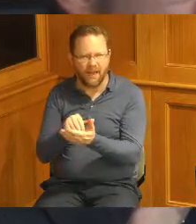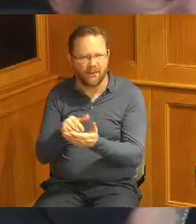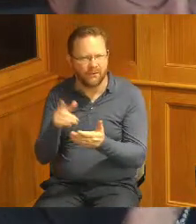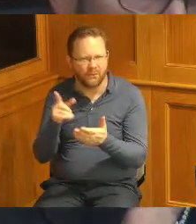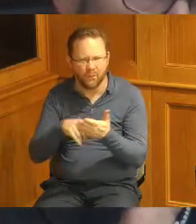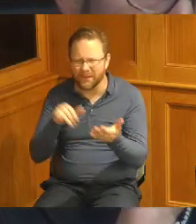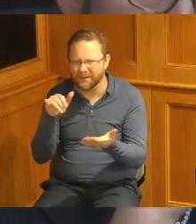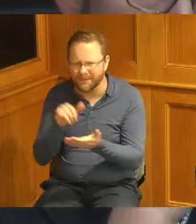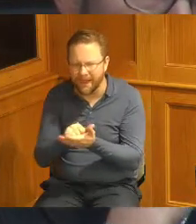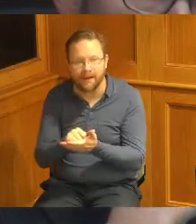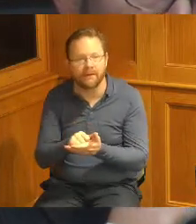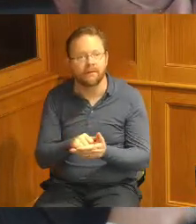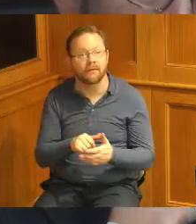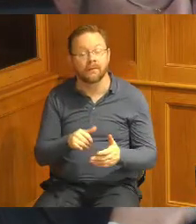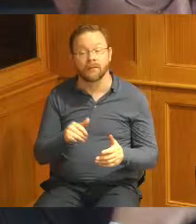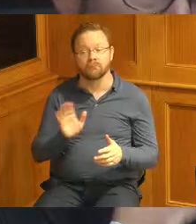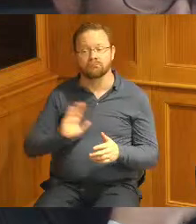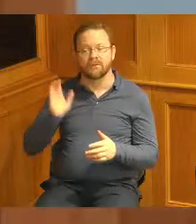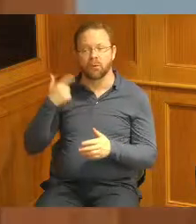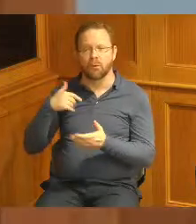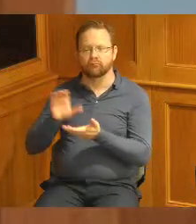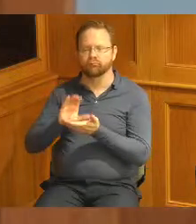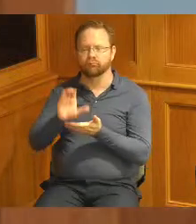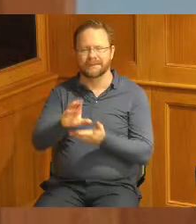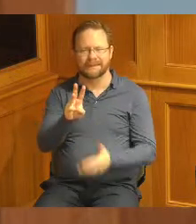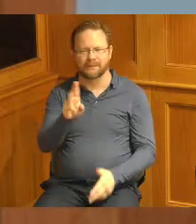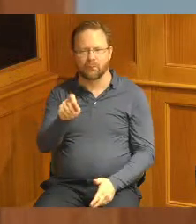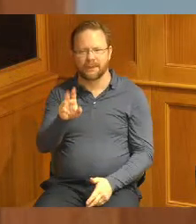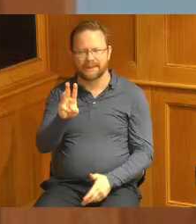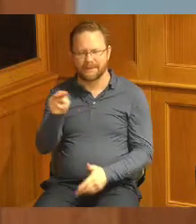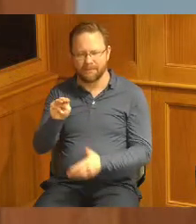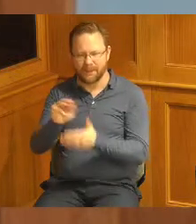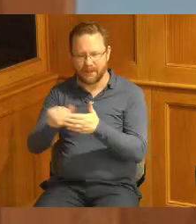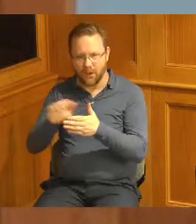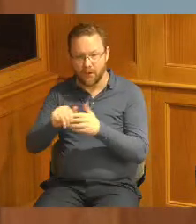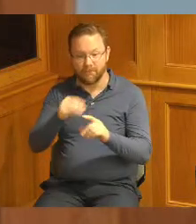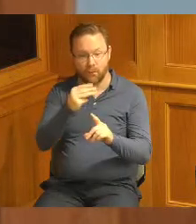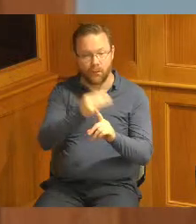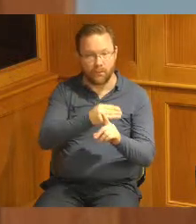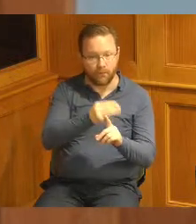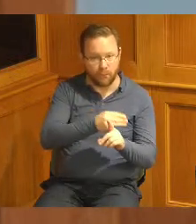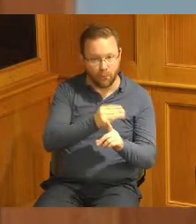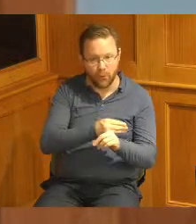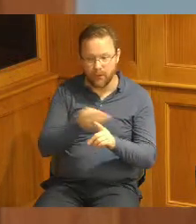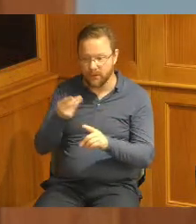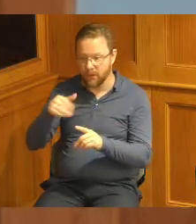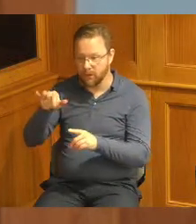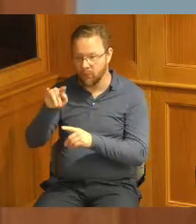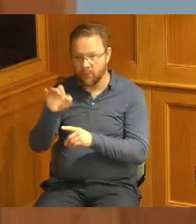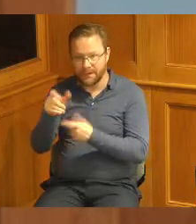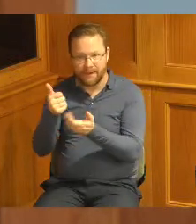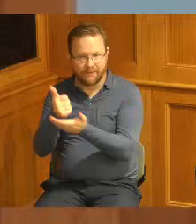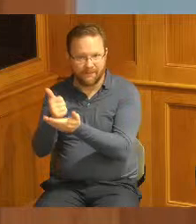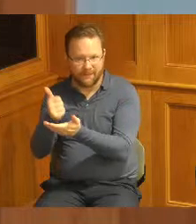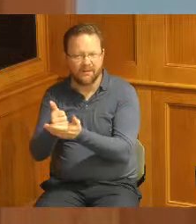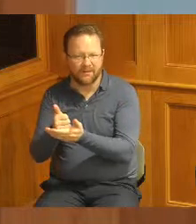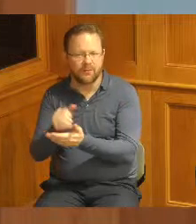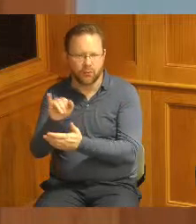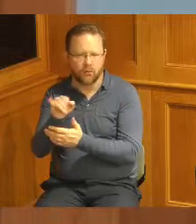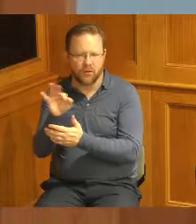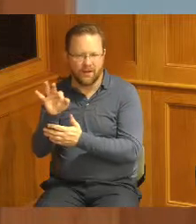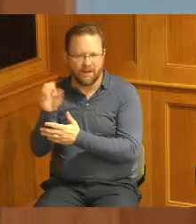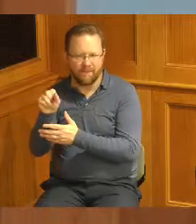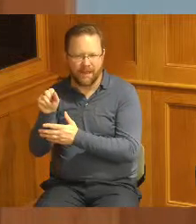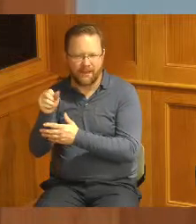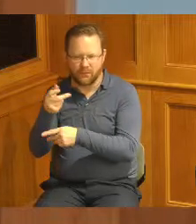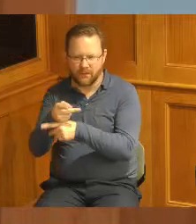that? We originally allocated, I believe it was $6.6 million for mortgage and property tax assistance. That was through Job and Family Services work.